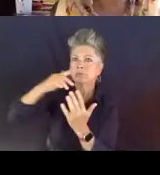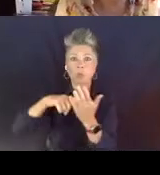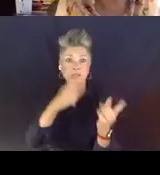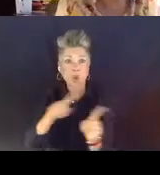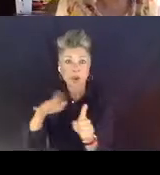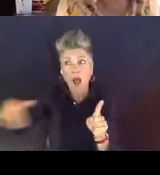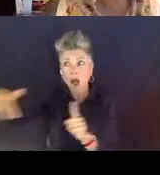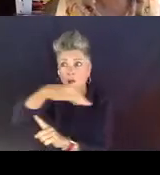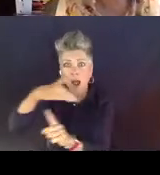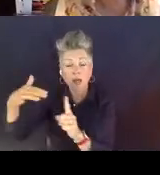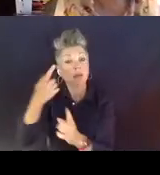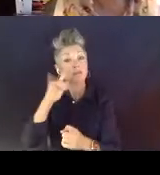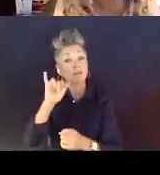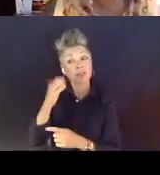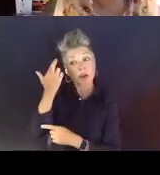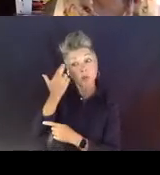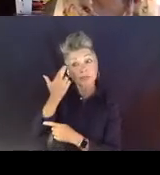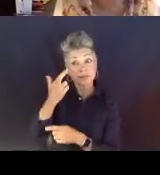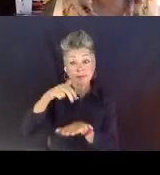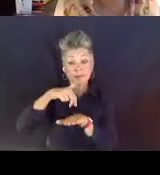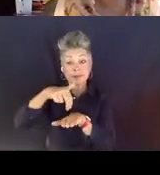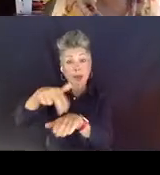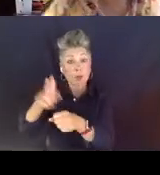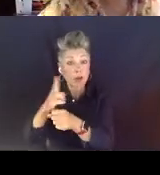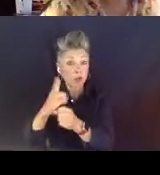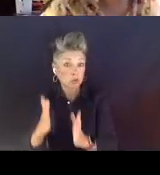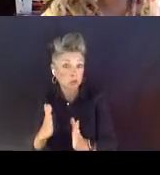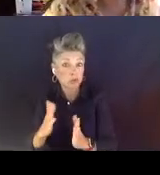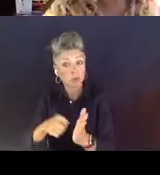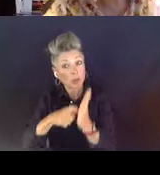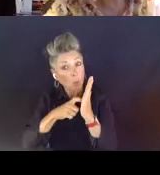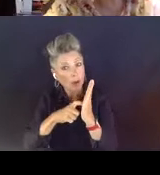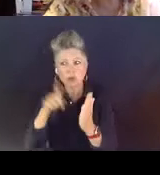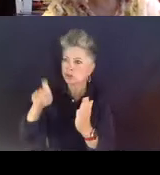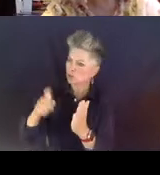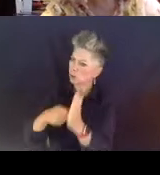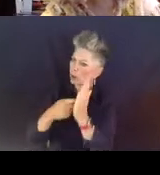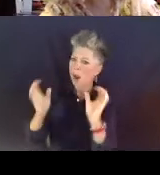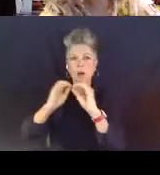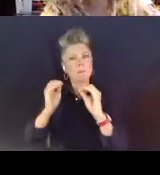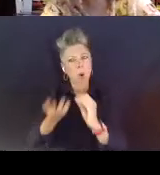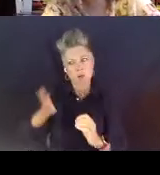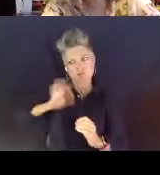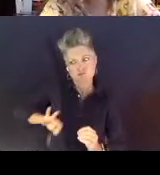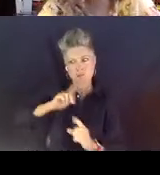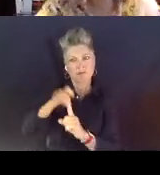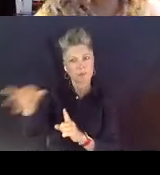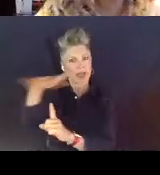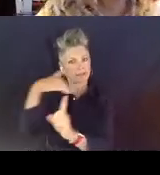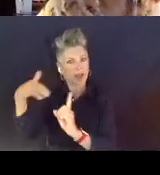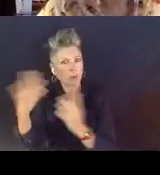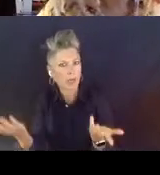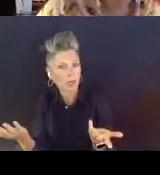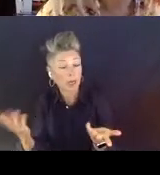sidewalk users also should require more from their environments. So a successful